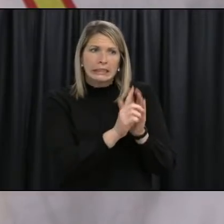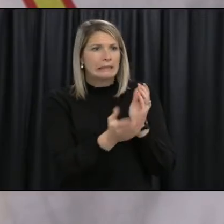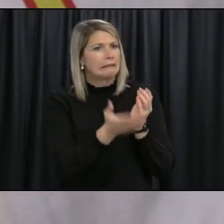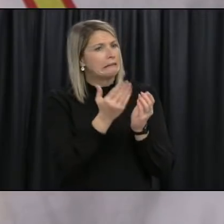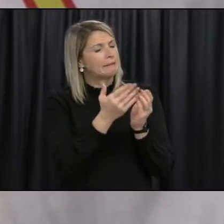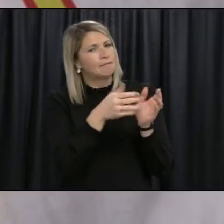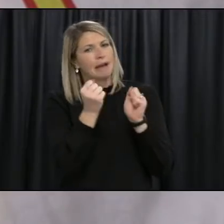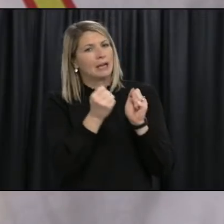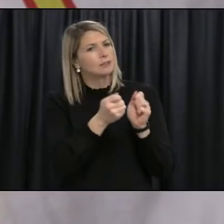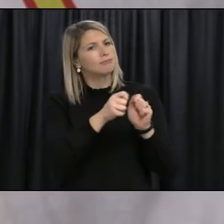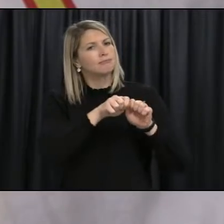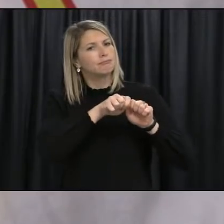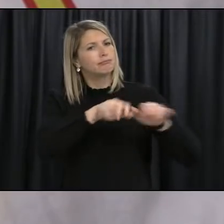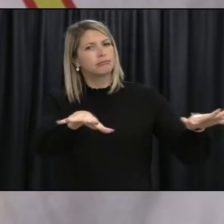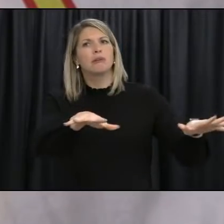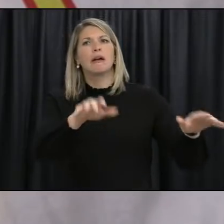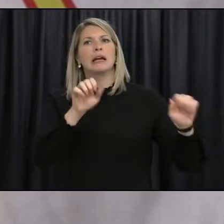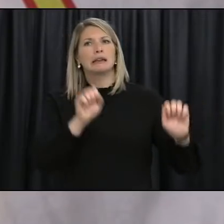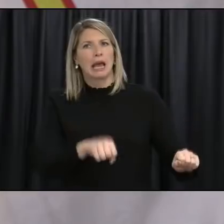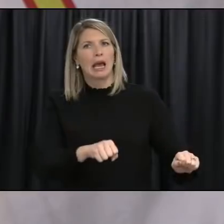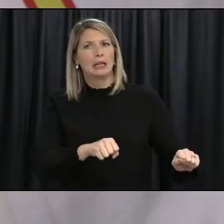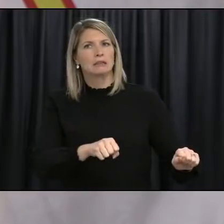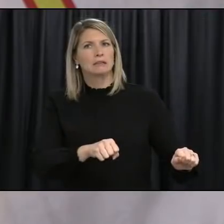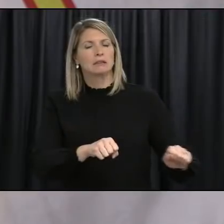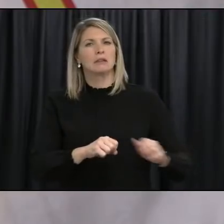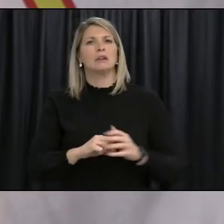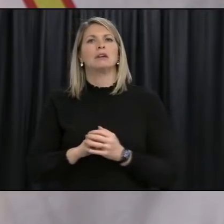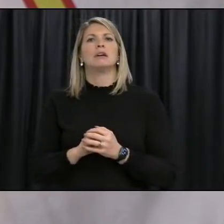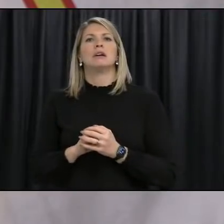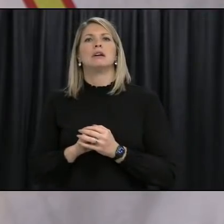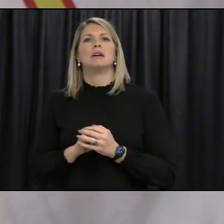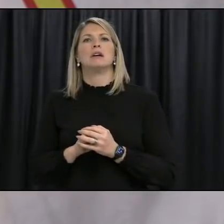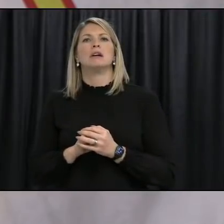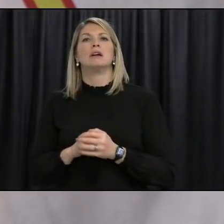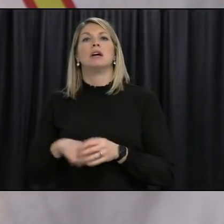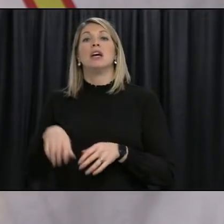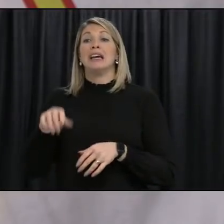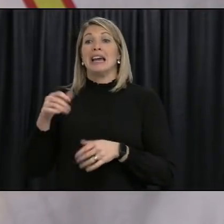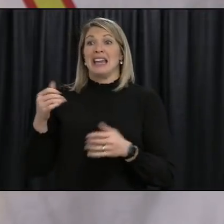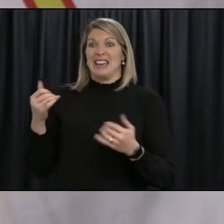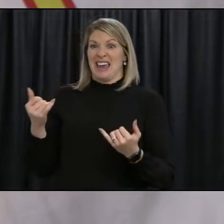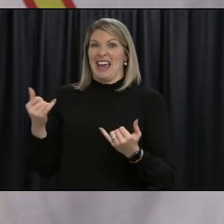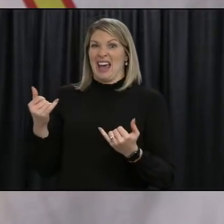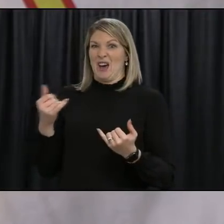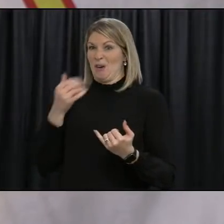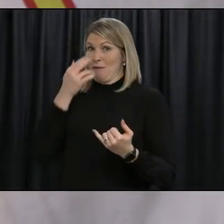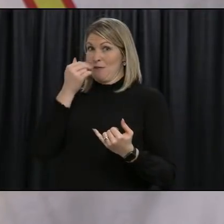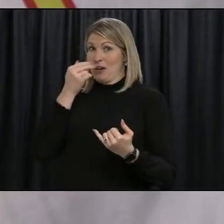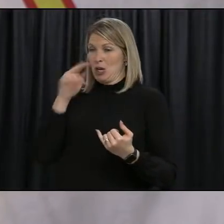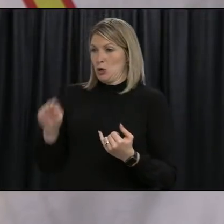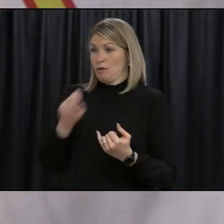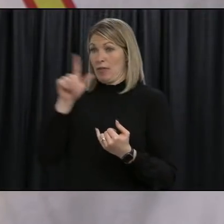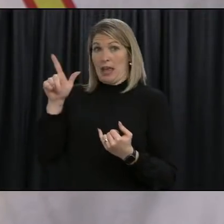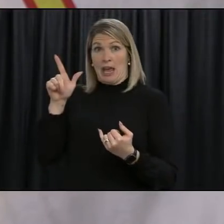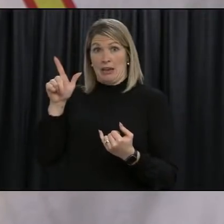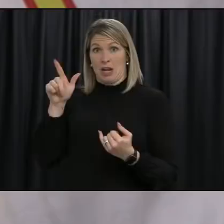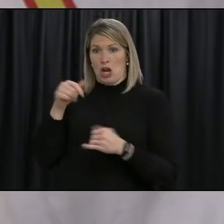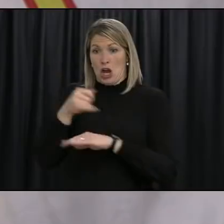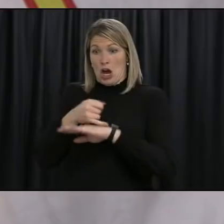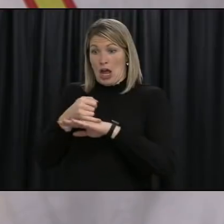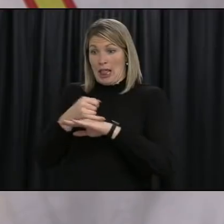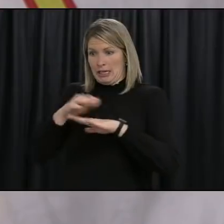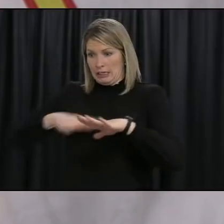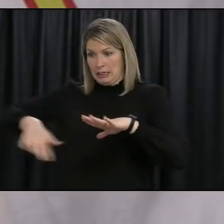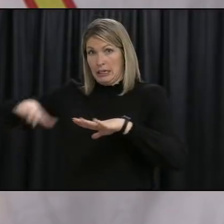I liken this pandemic to a tsunami. There's a tsunami of COVID-19 just outside our shores, and we must